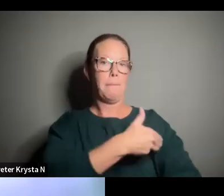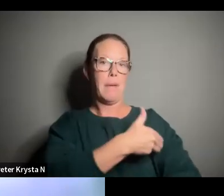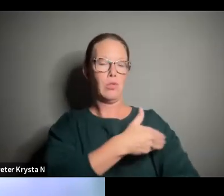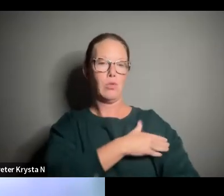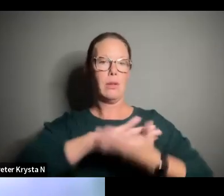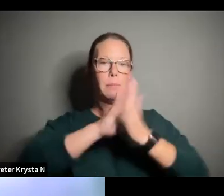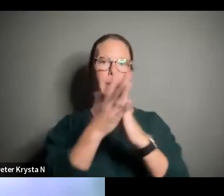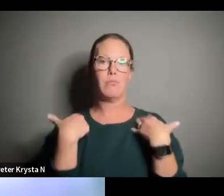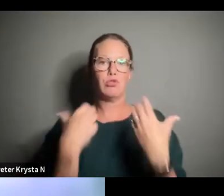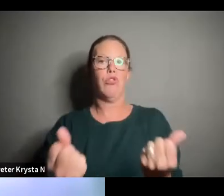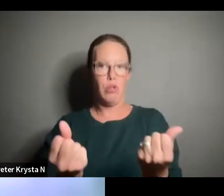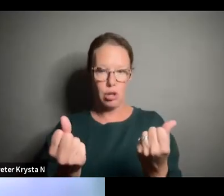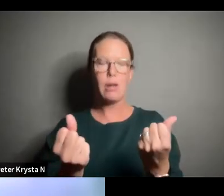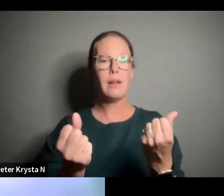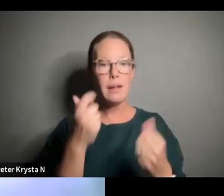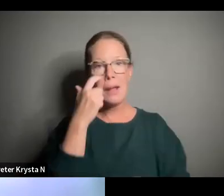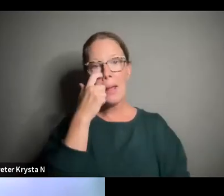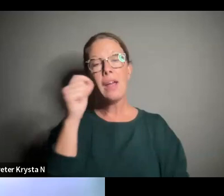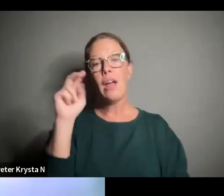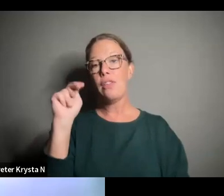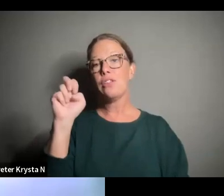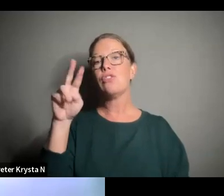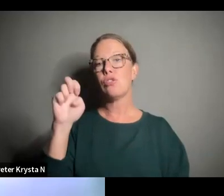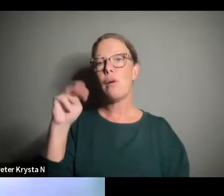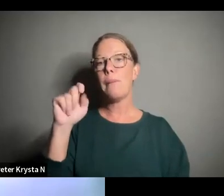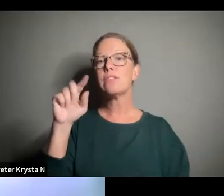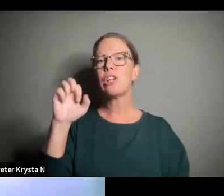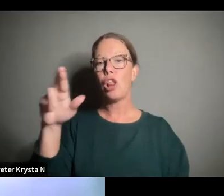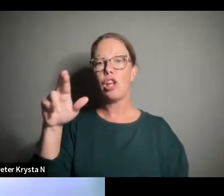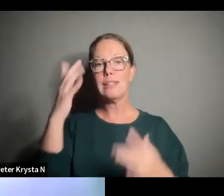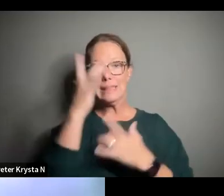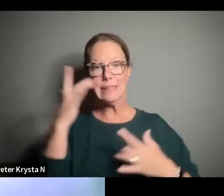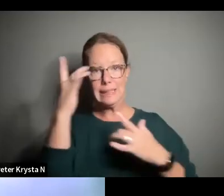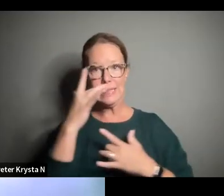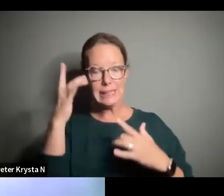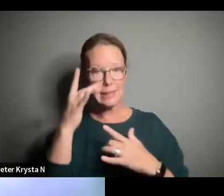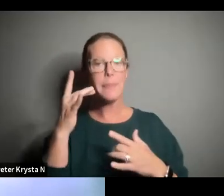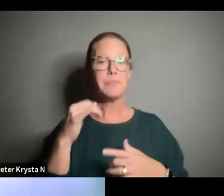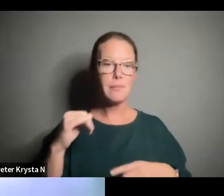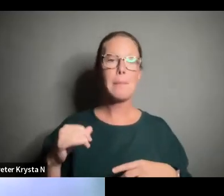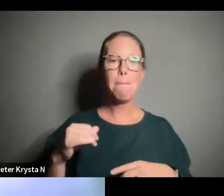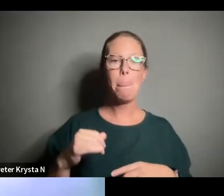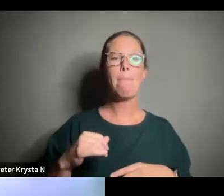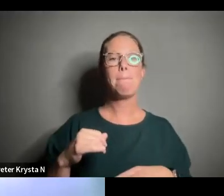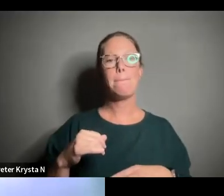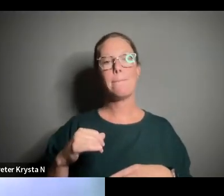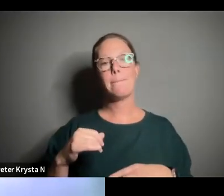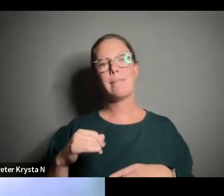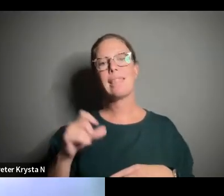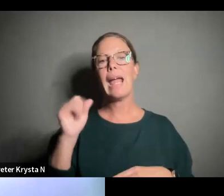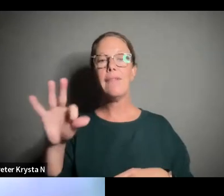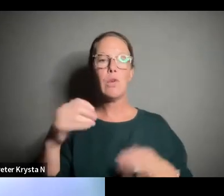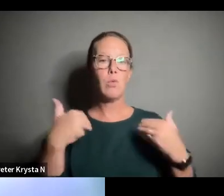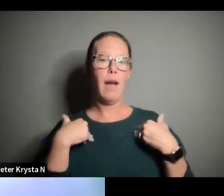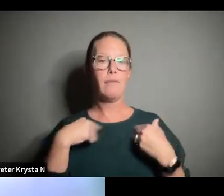and the nerve recover. In neuromuscular disease, there's a small group that this does work in. And this goes by to if you have what we